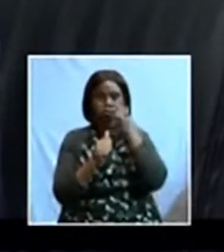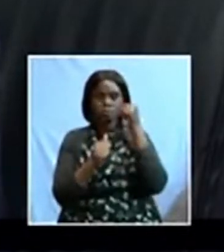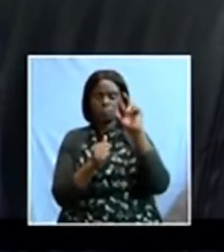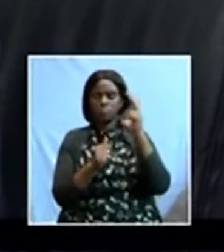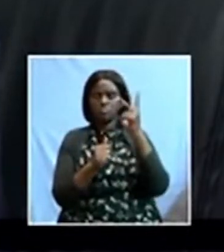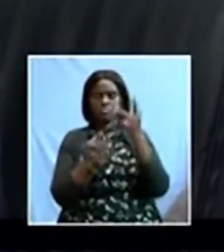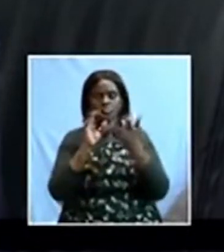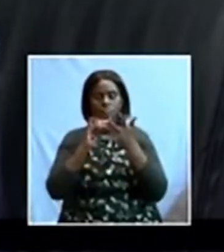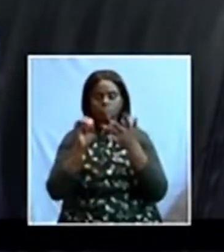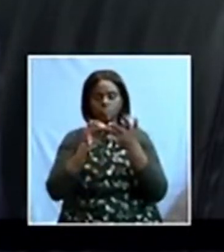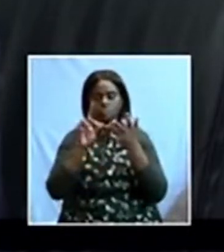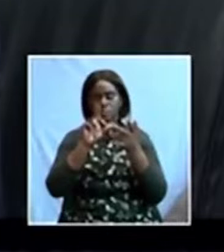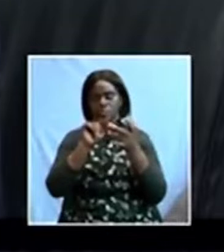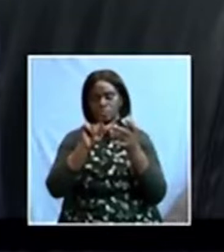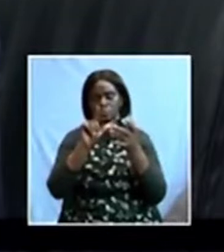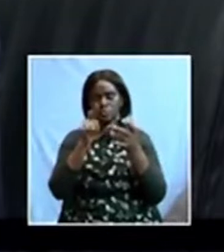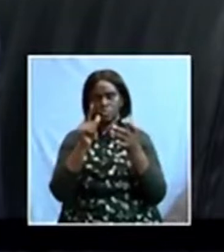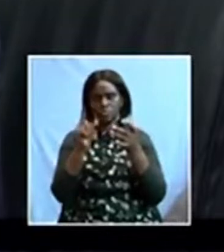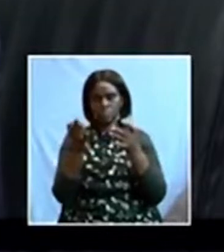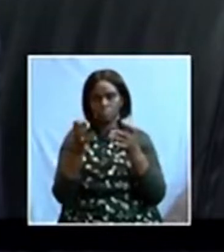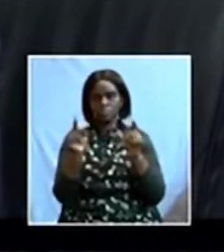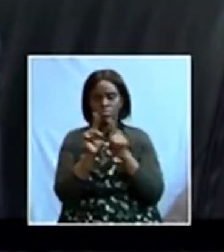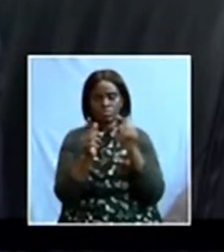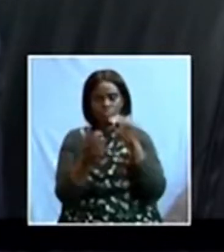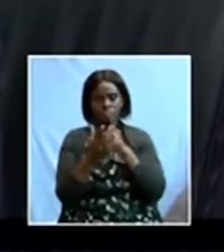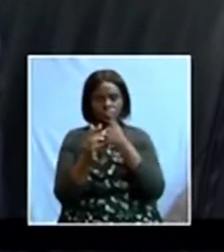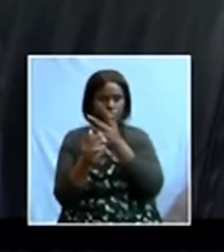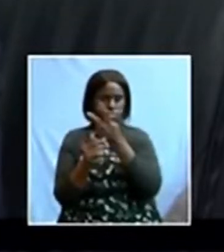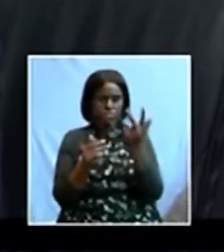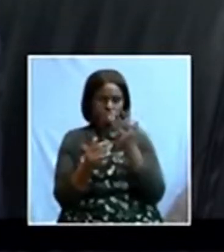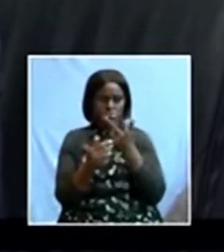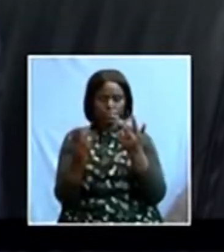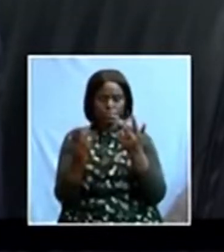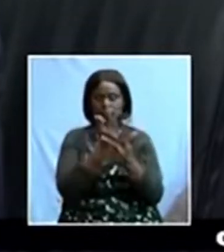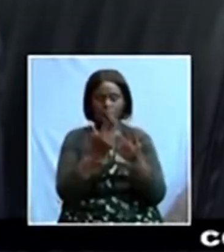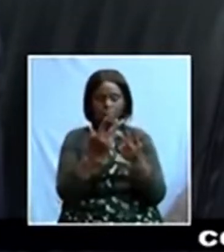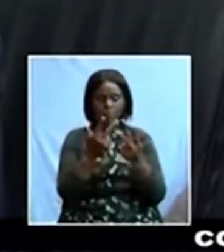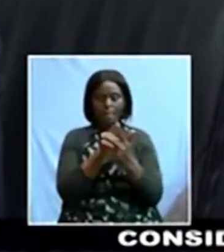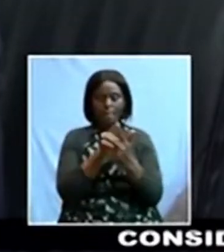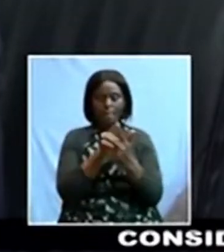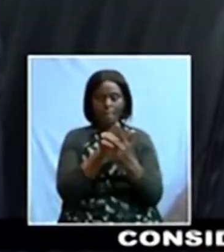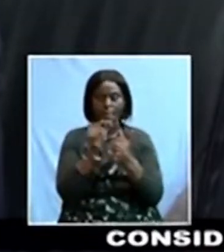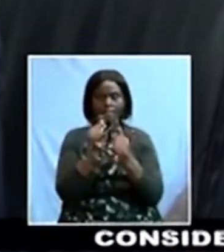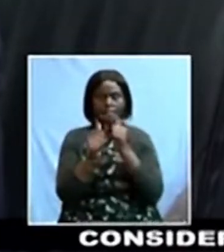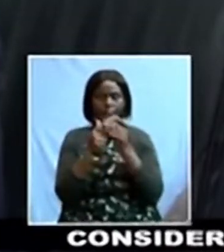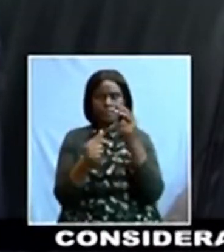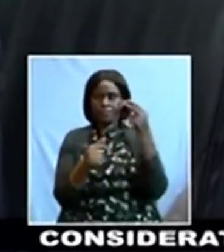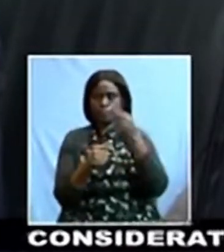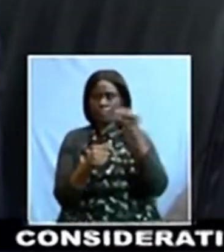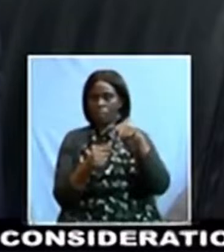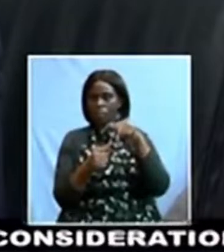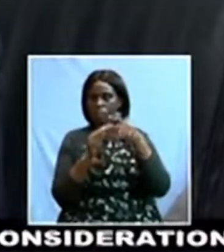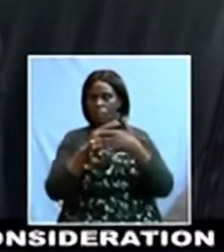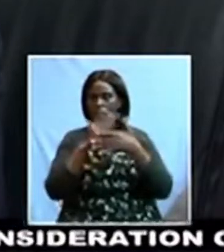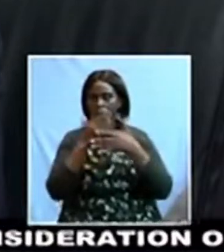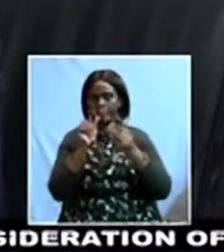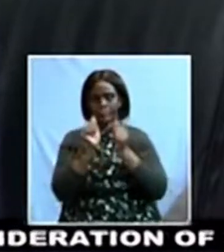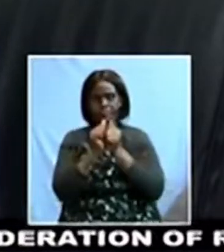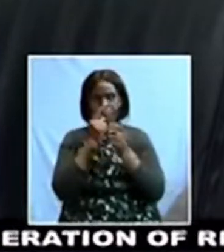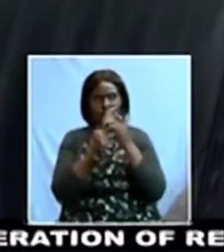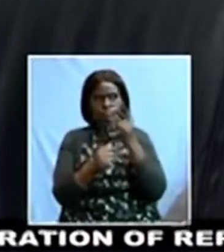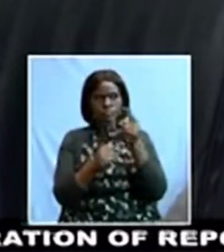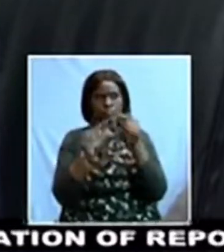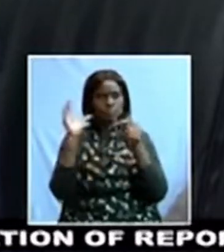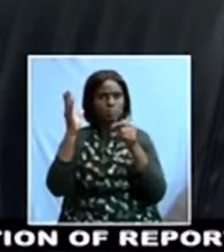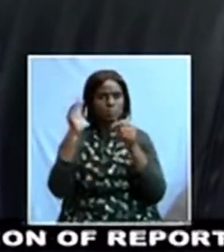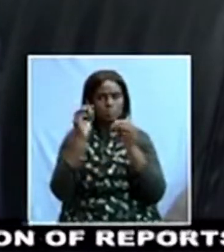of October 2021. Then the 3 items, which are HP laptop, this one on the